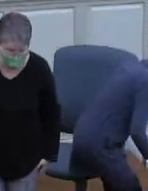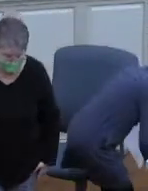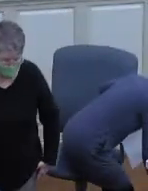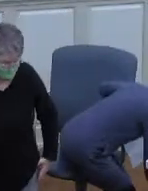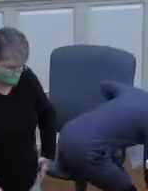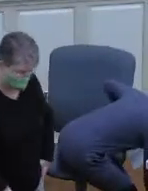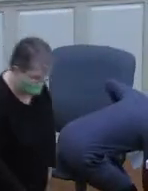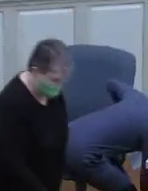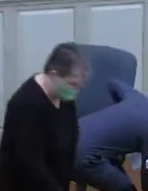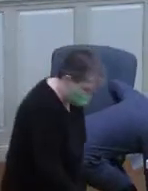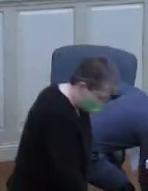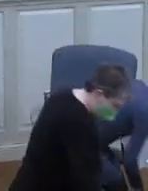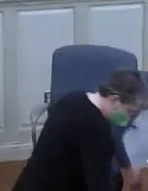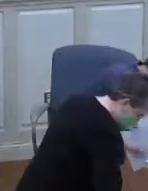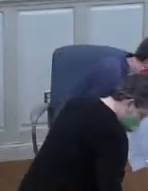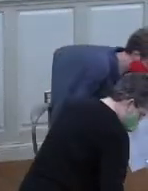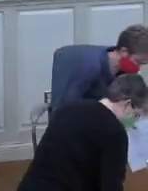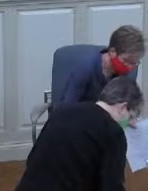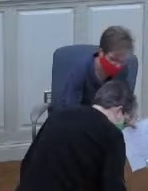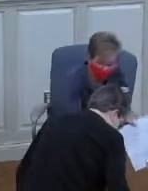Mr. Atkins?